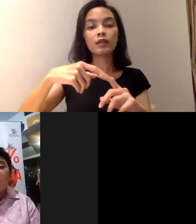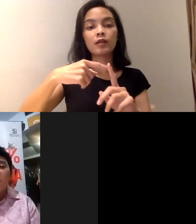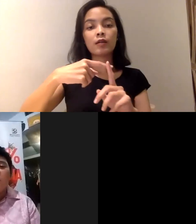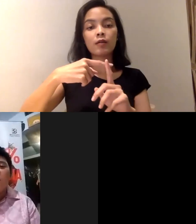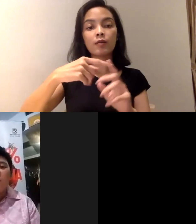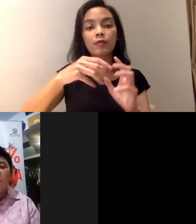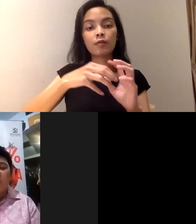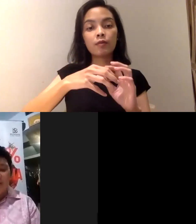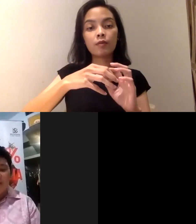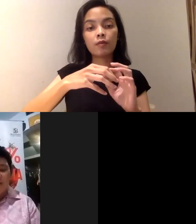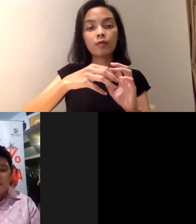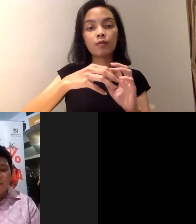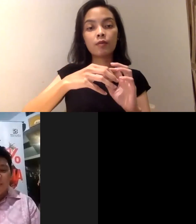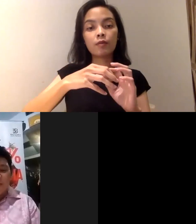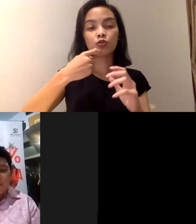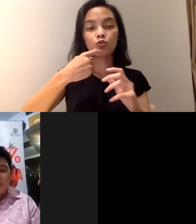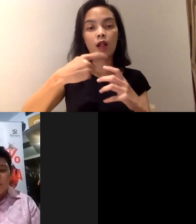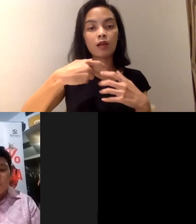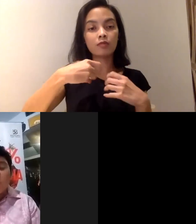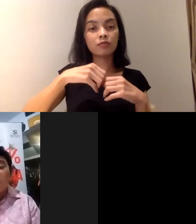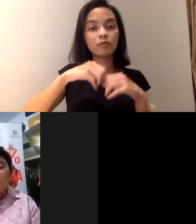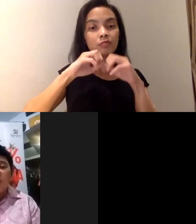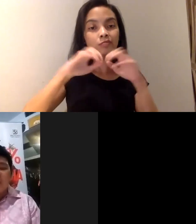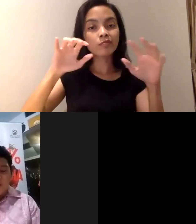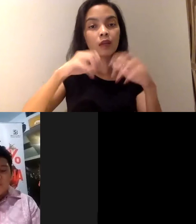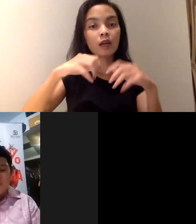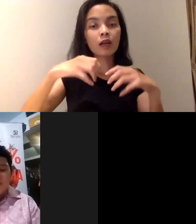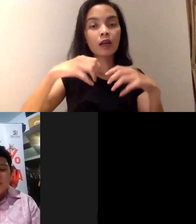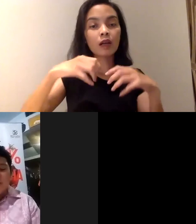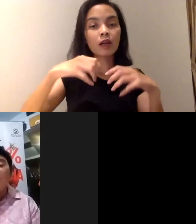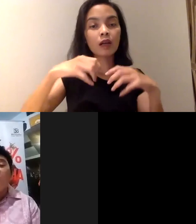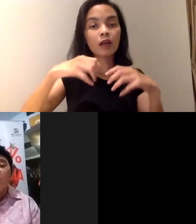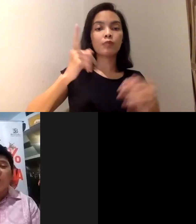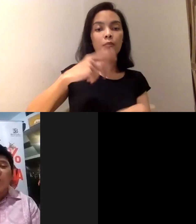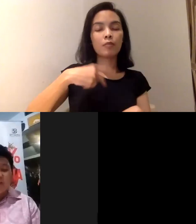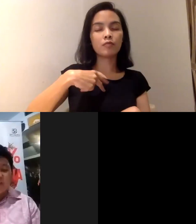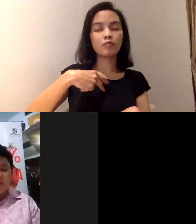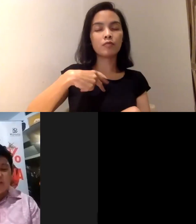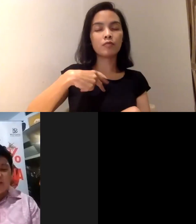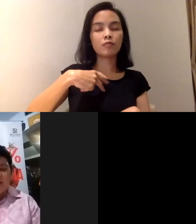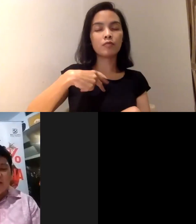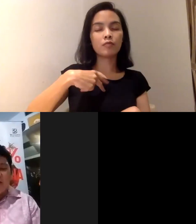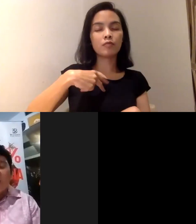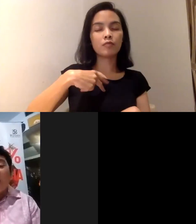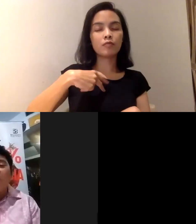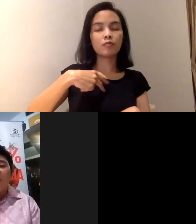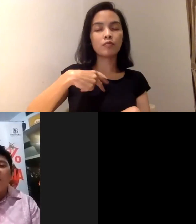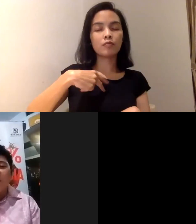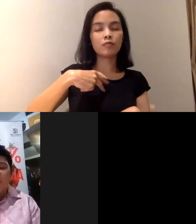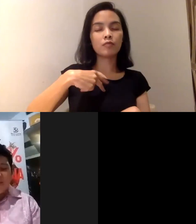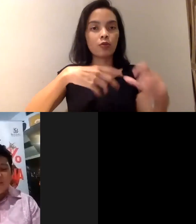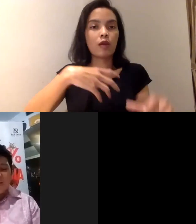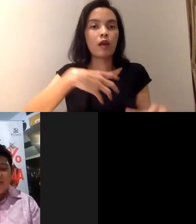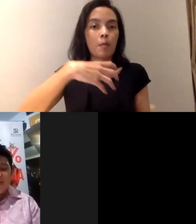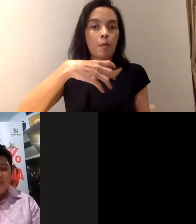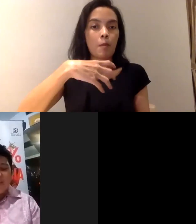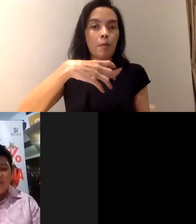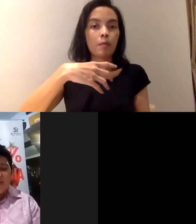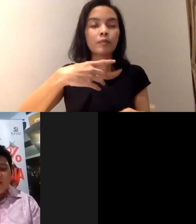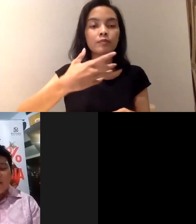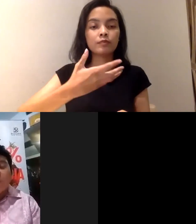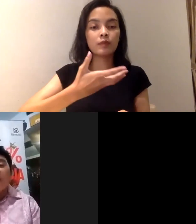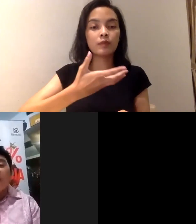5 Films for Freedom campaign, because we believe that love is a human right. And we'd like to amplify